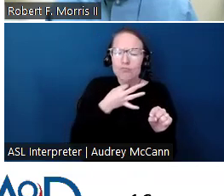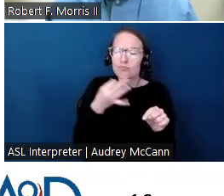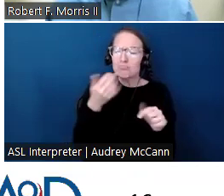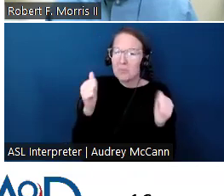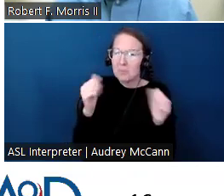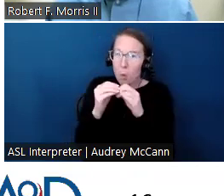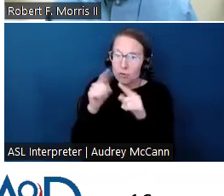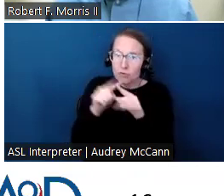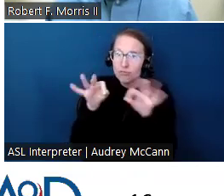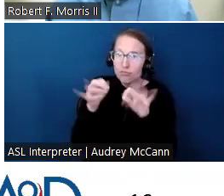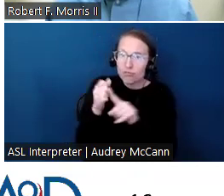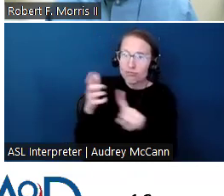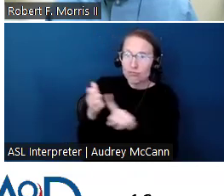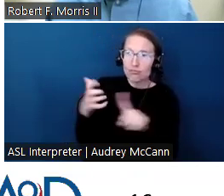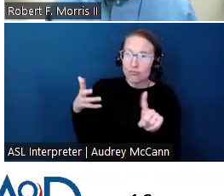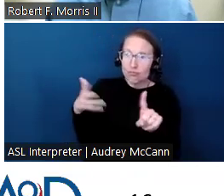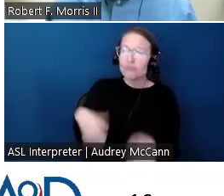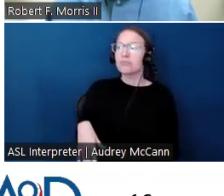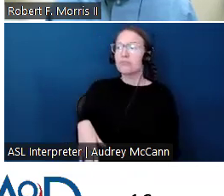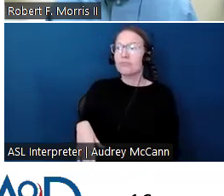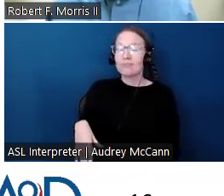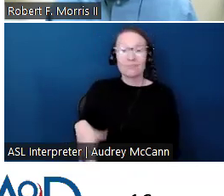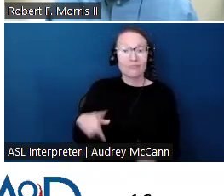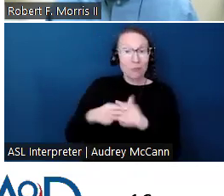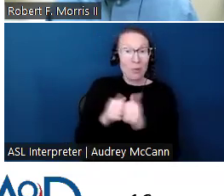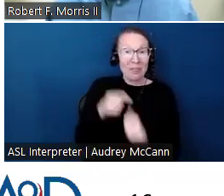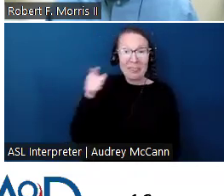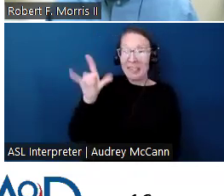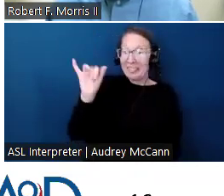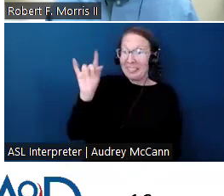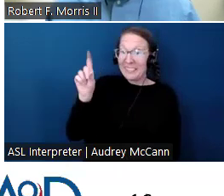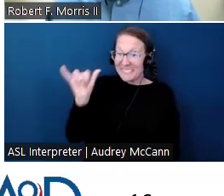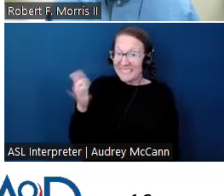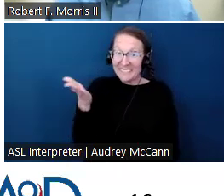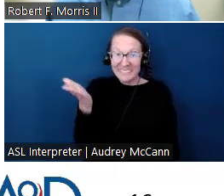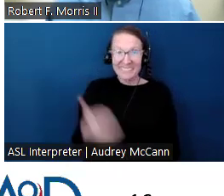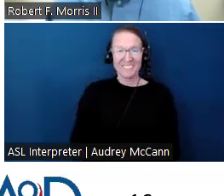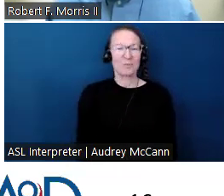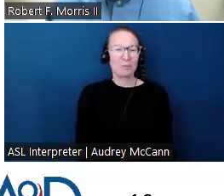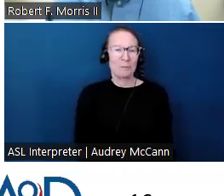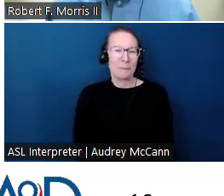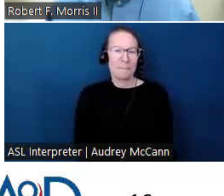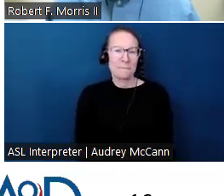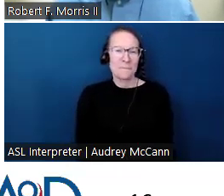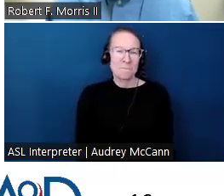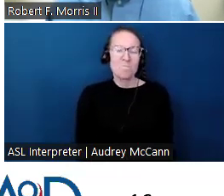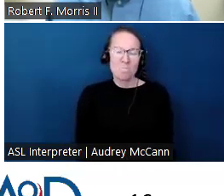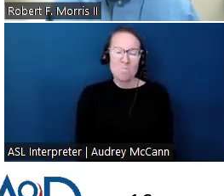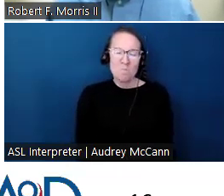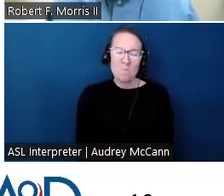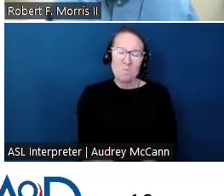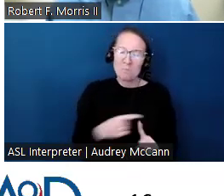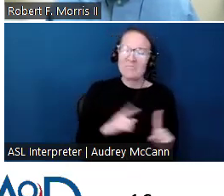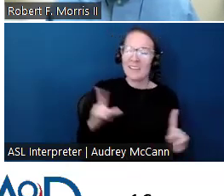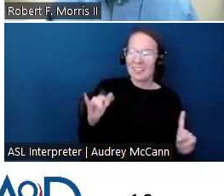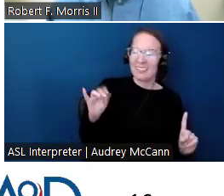free to do that. But again, we'll start with Lindsay and go from there. Yeah, so